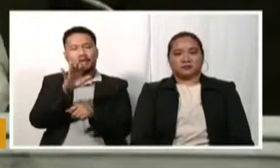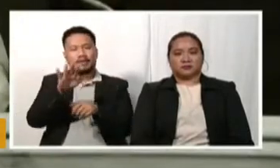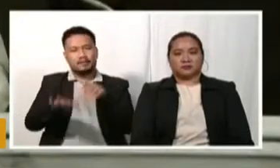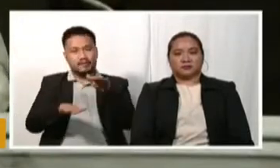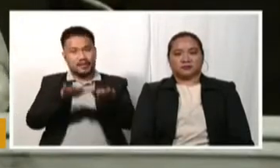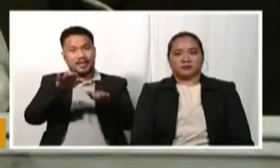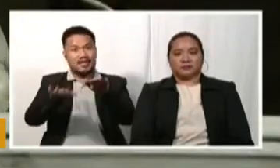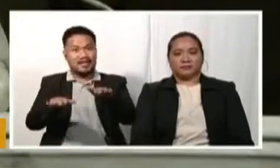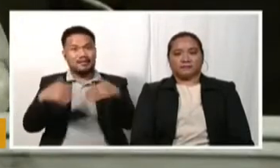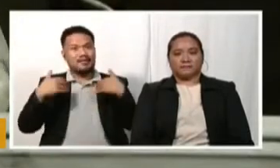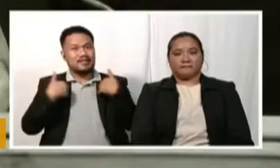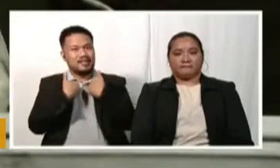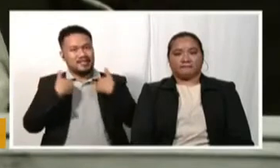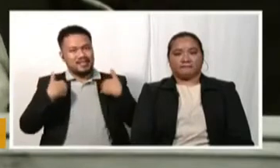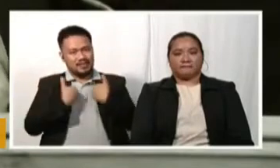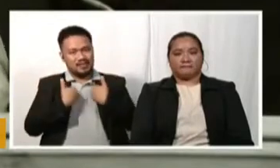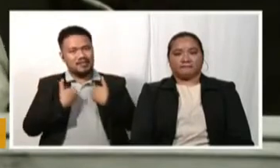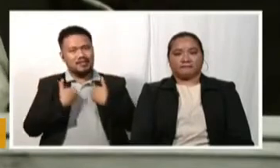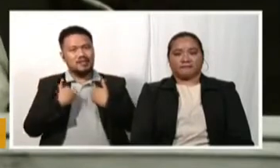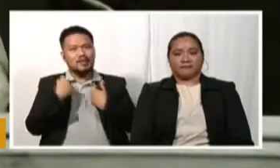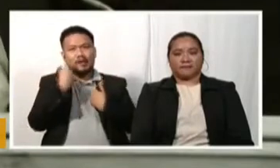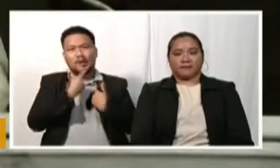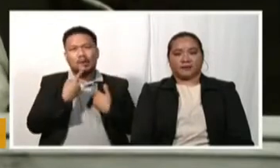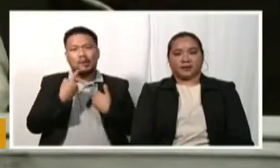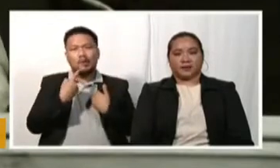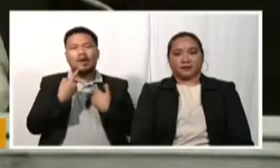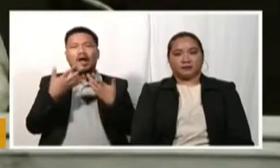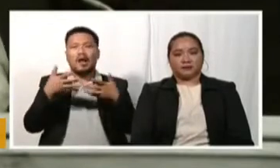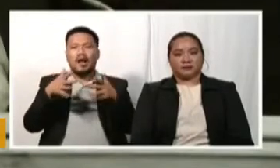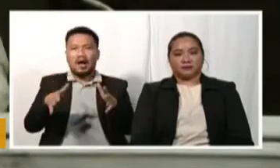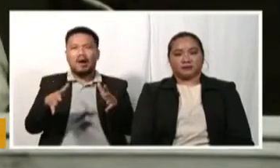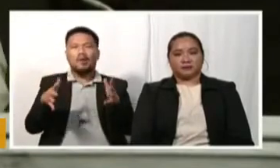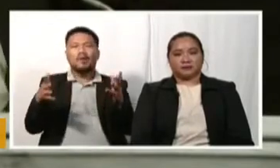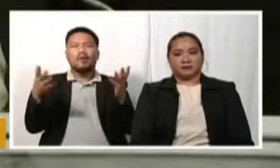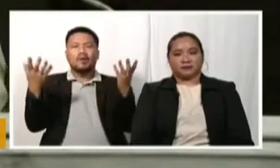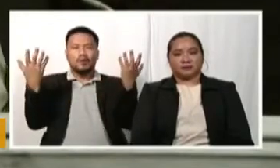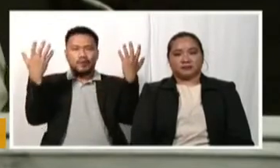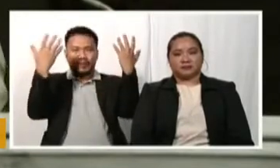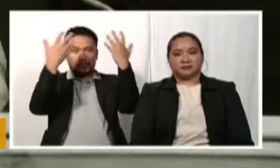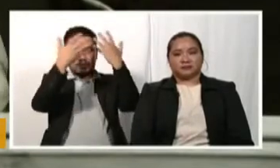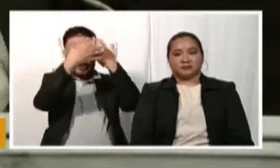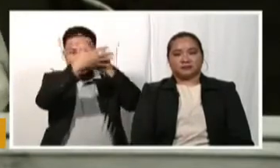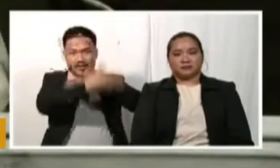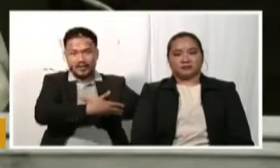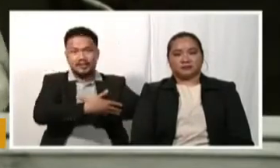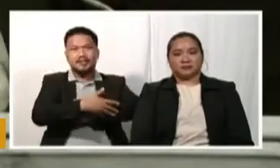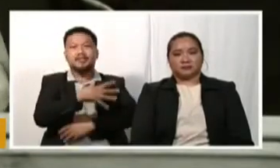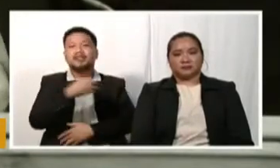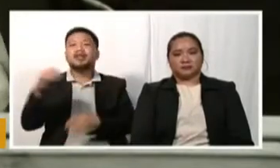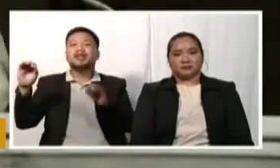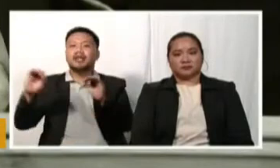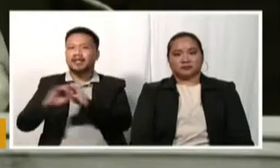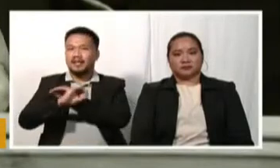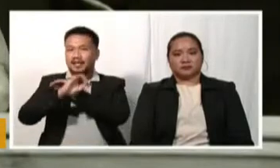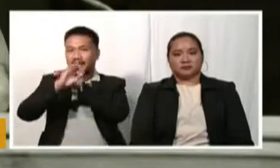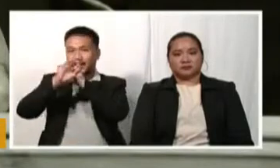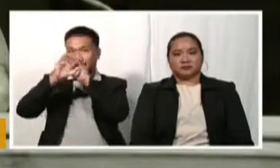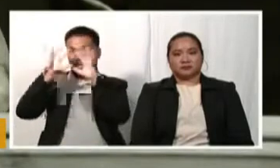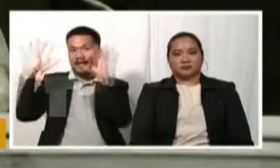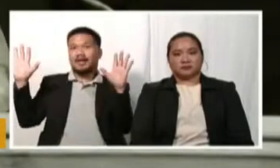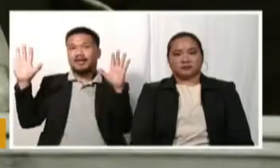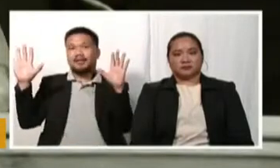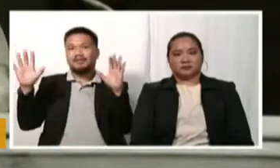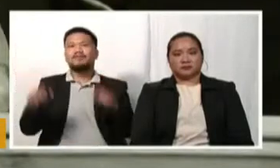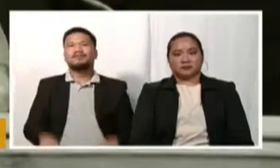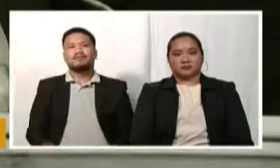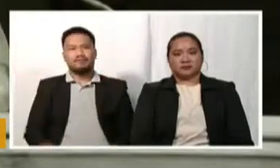beasts. He who dismisses the light and it departs, calls it, and it